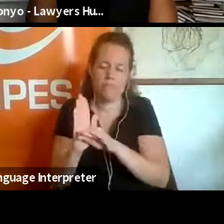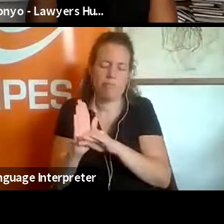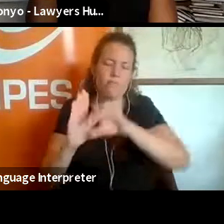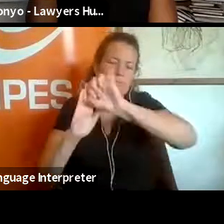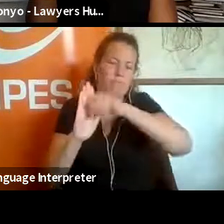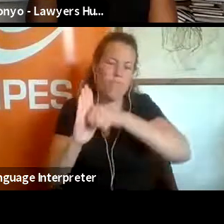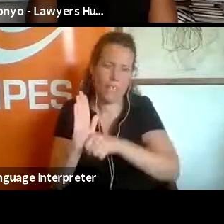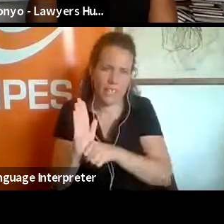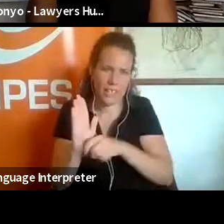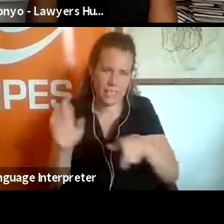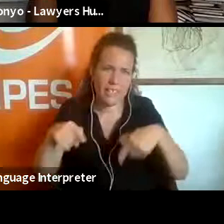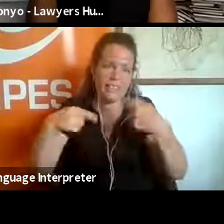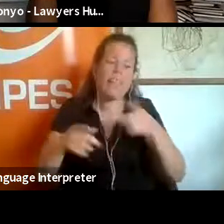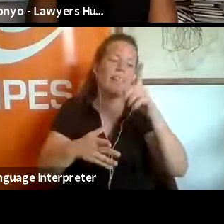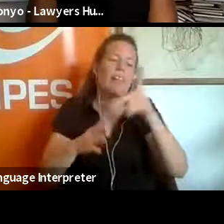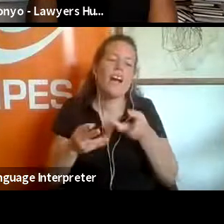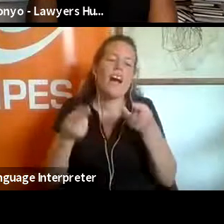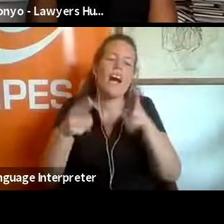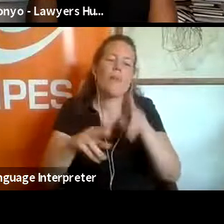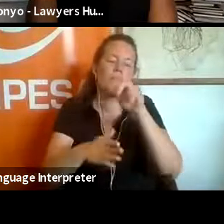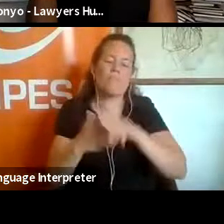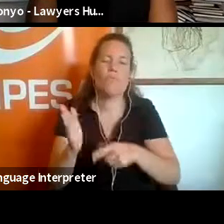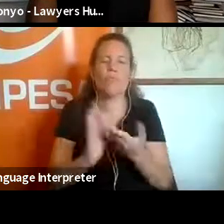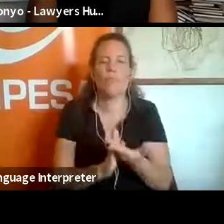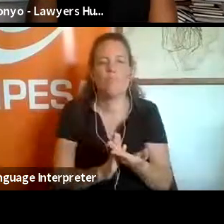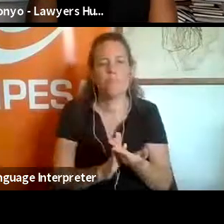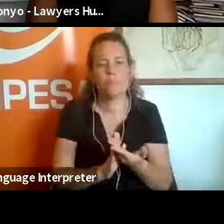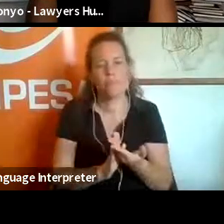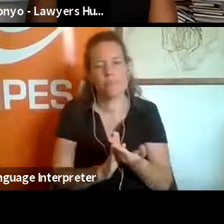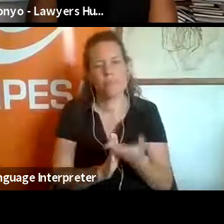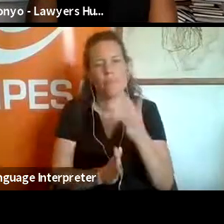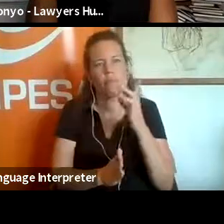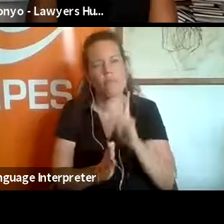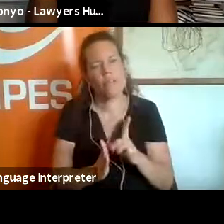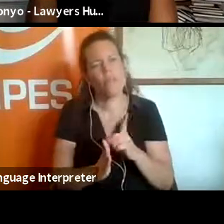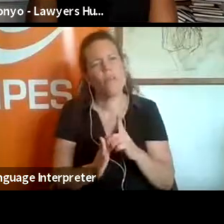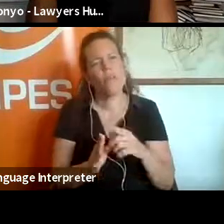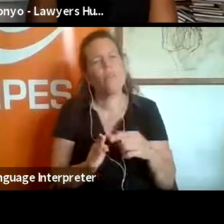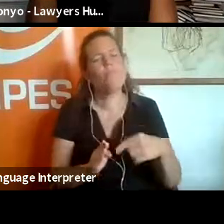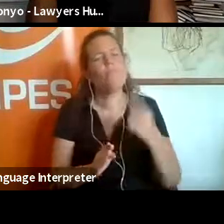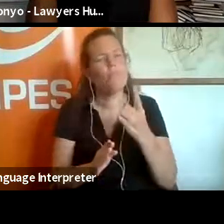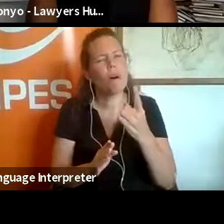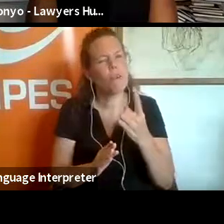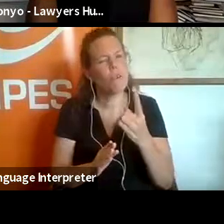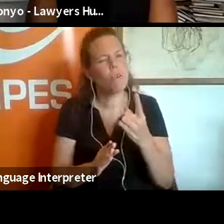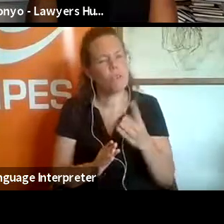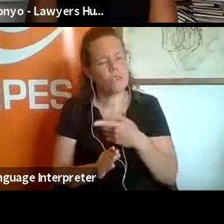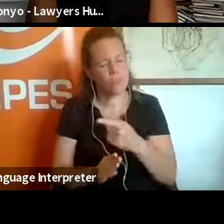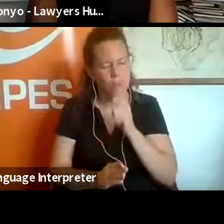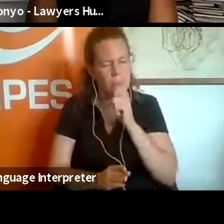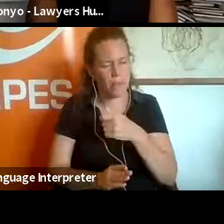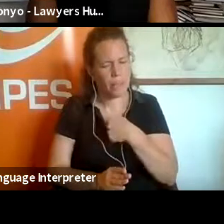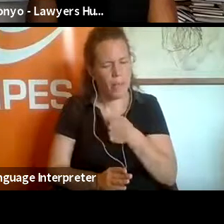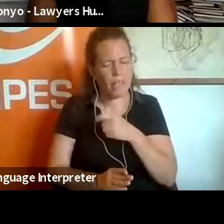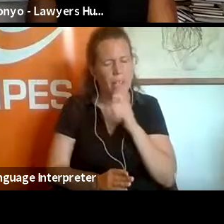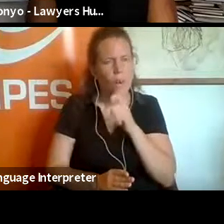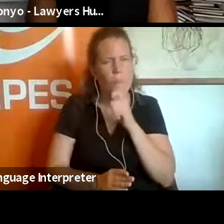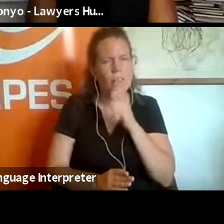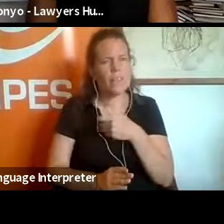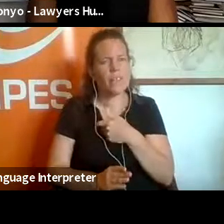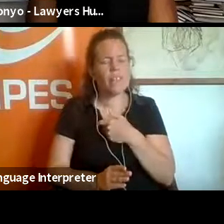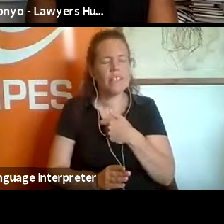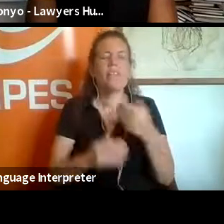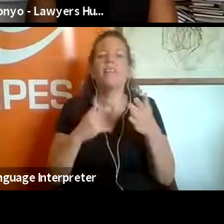But most importantly, and which is where I would most likely end my comment, is